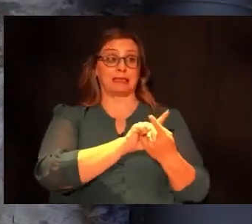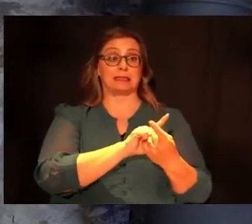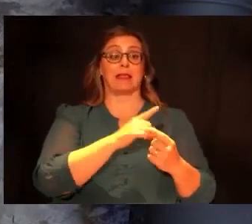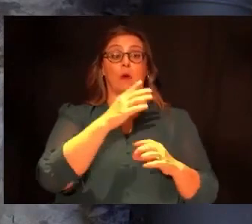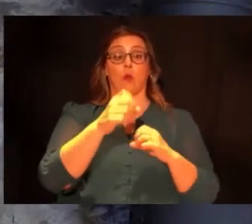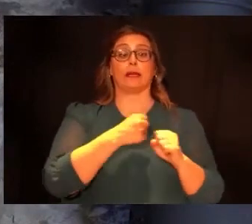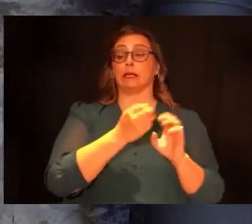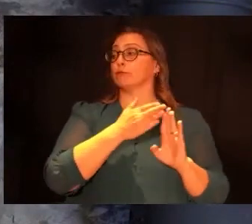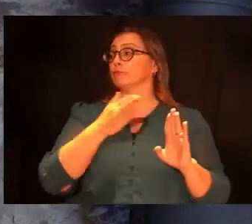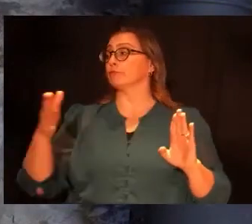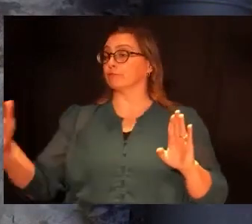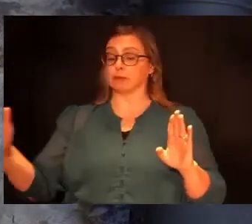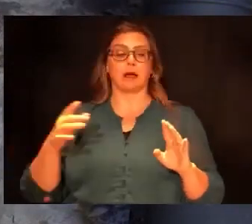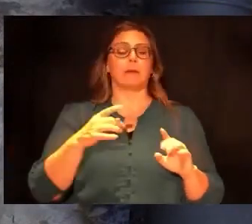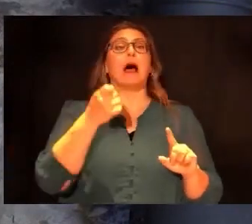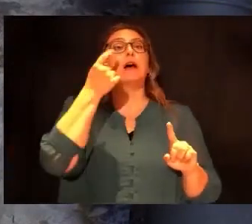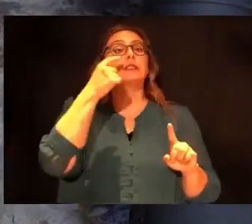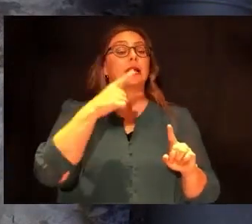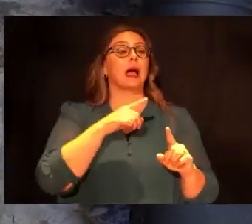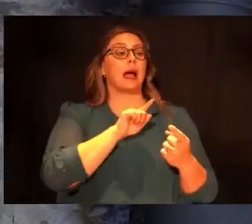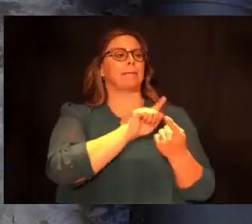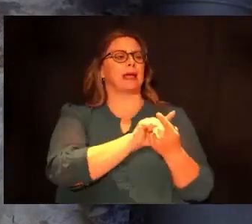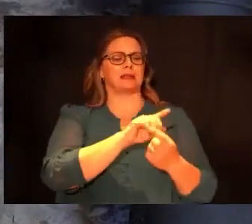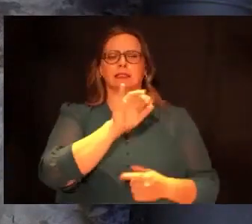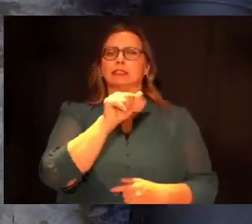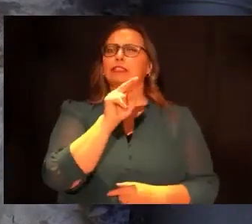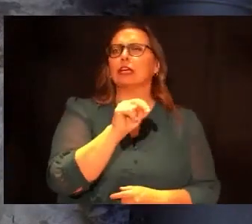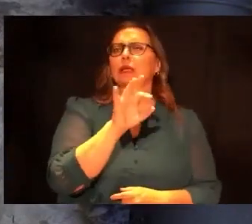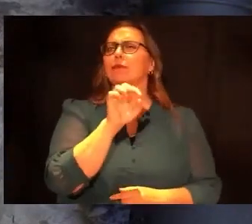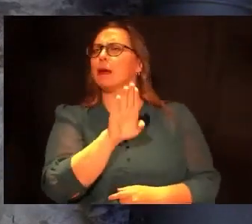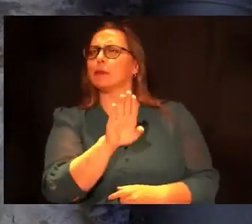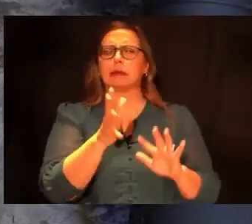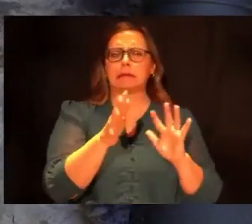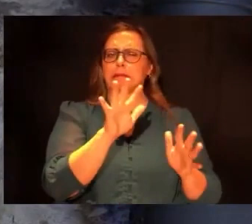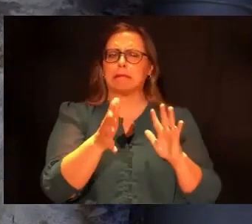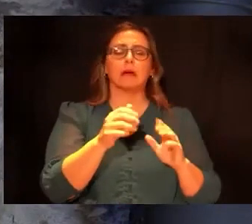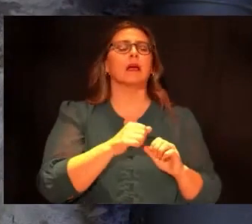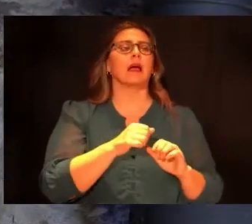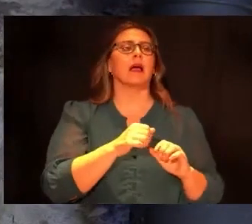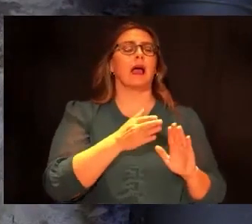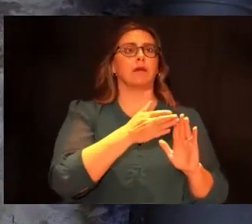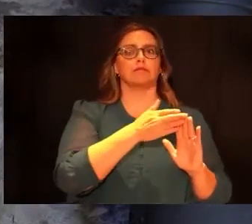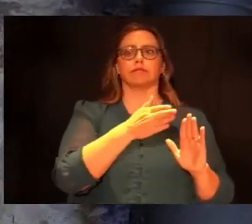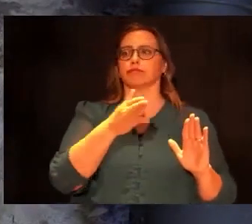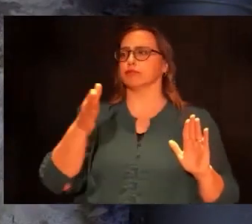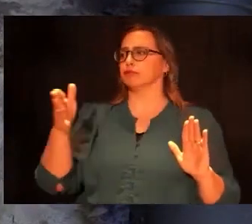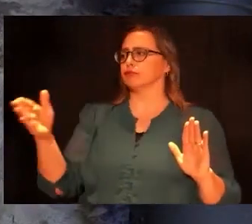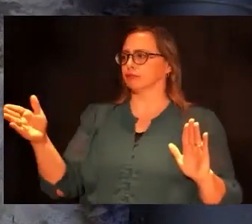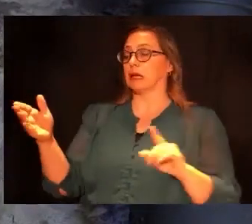I did not see him. I met him in the late January, early February. I didn't see him